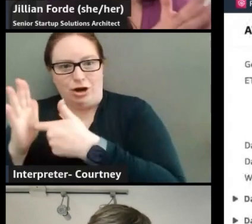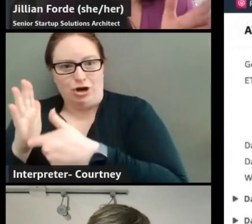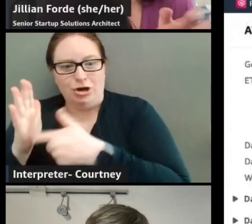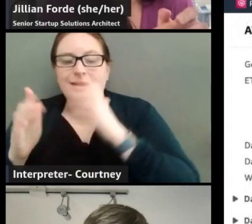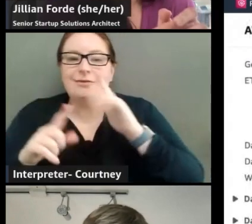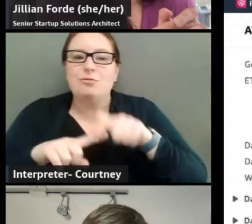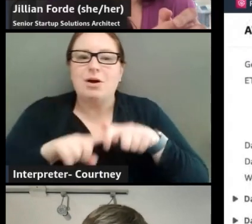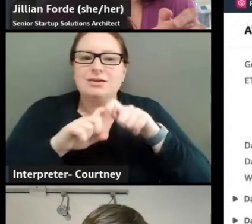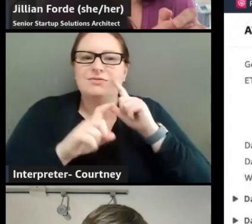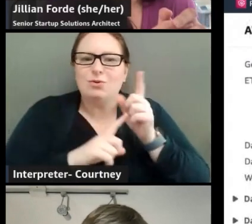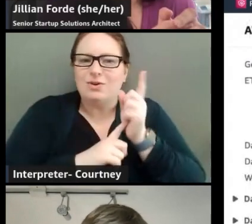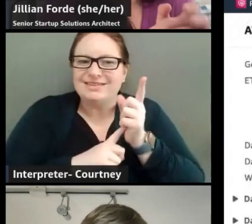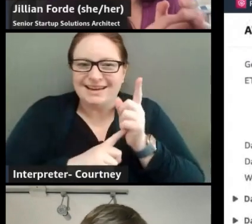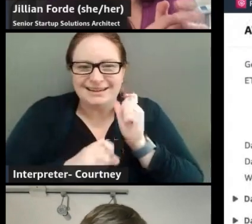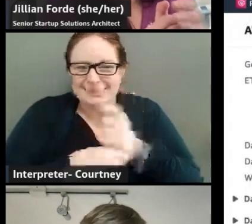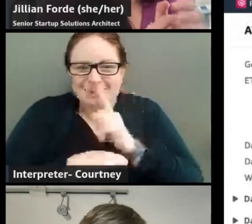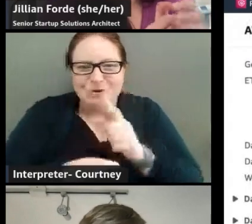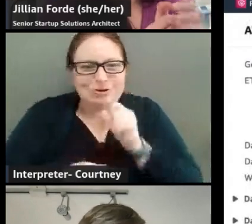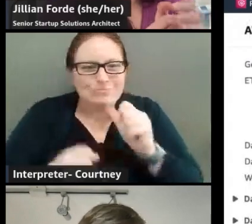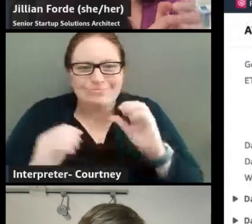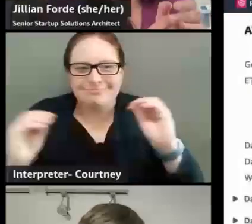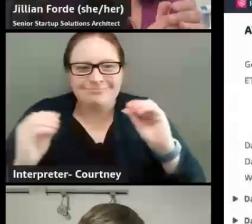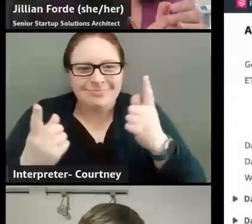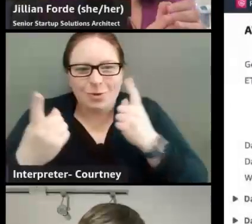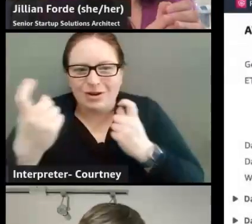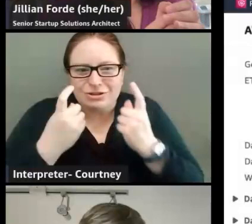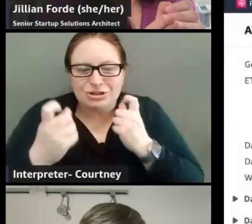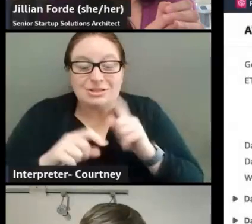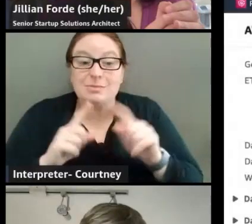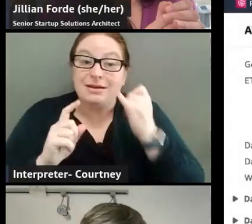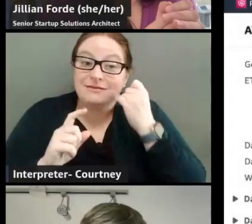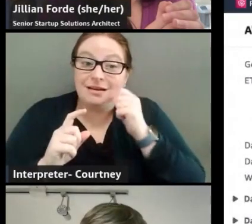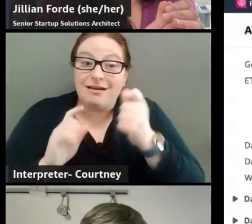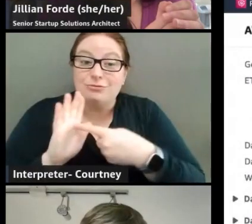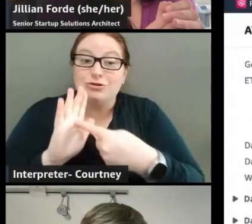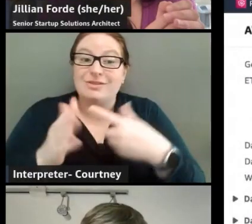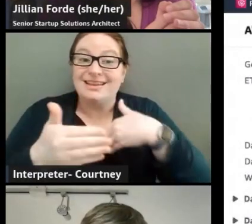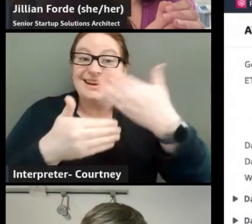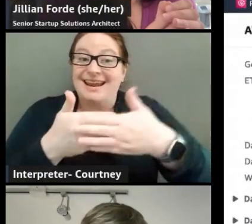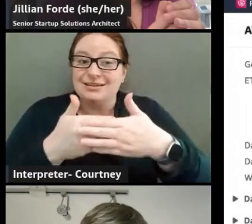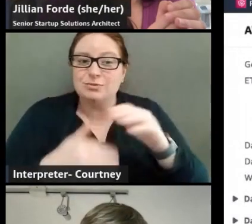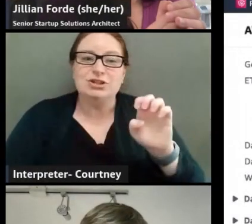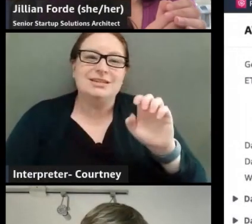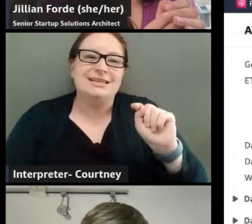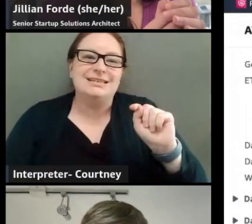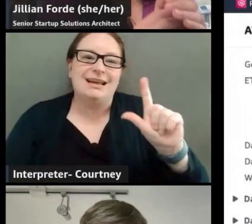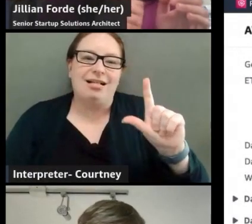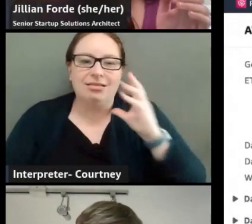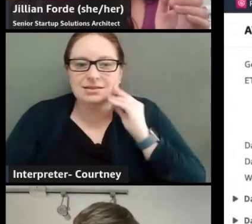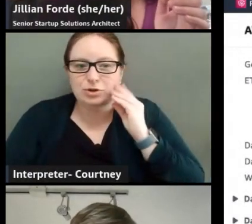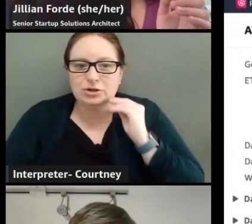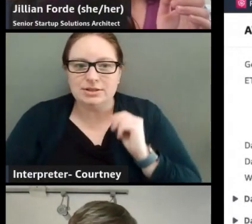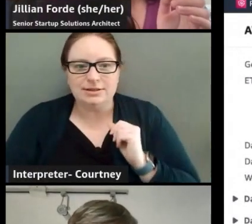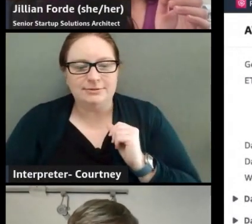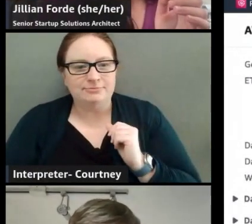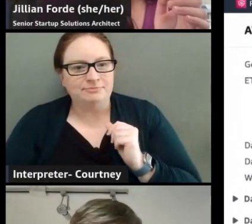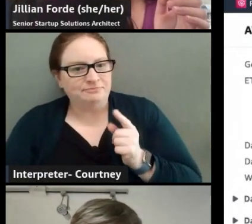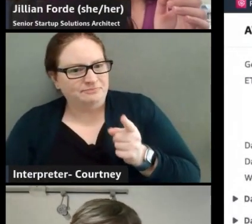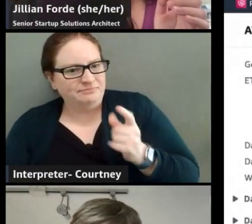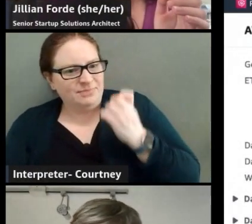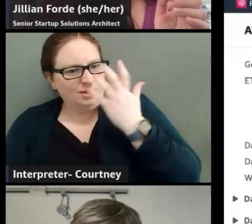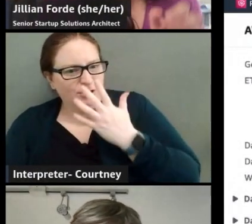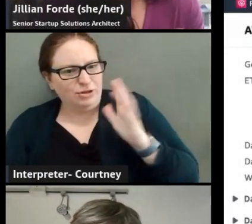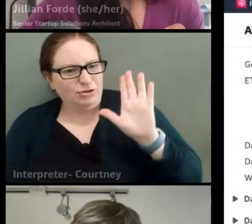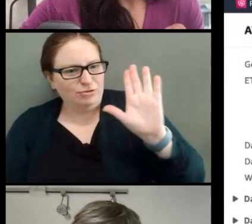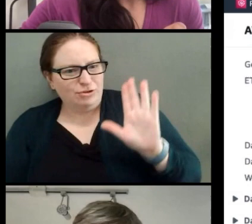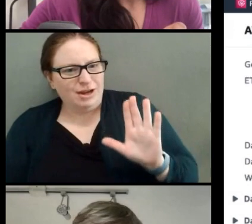just make sure you guys don't have any questions, but otherwise I'll show you the next phase, which is the ETL experience. Yeah, this is looking great so far. I think we actually